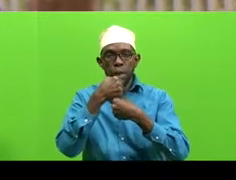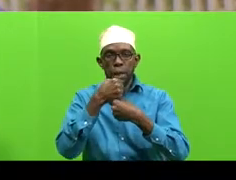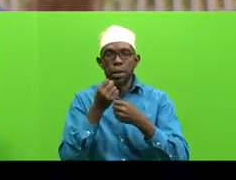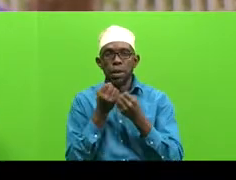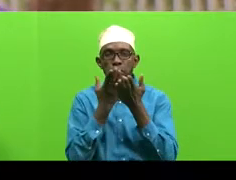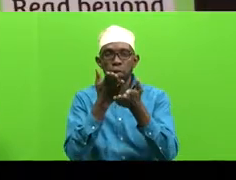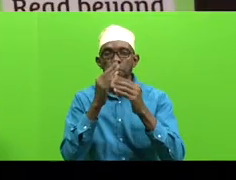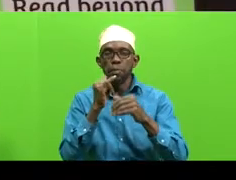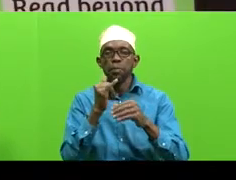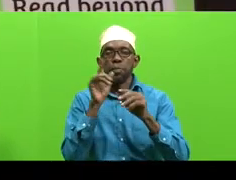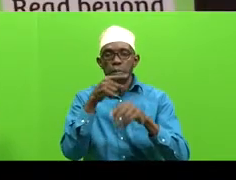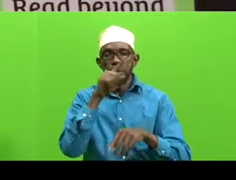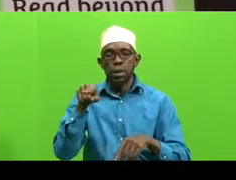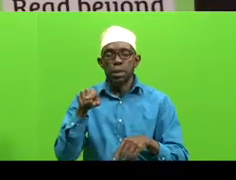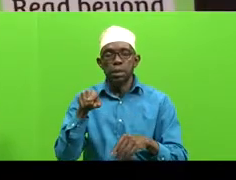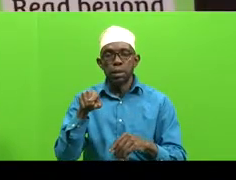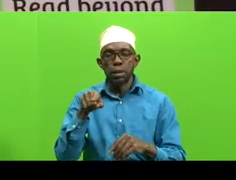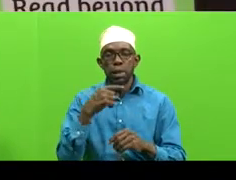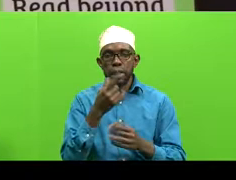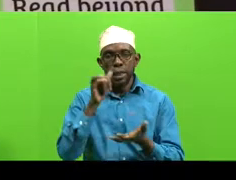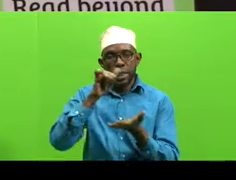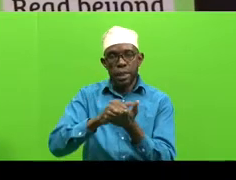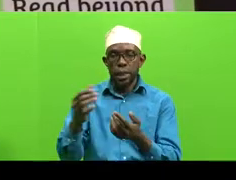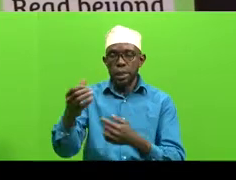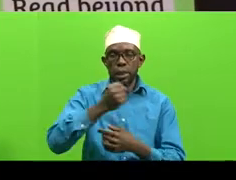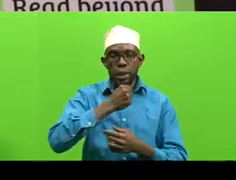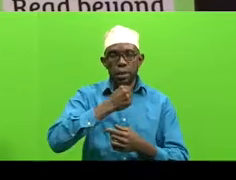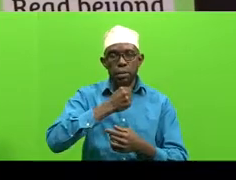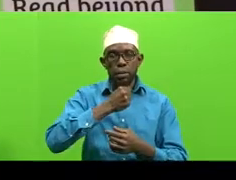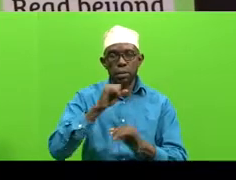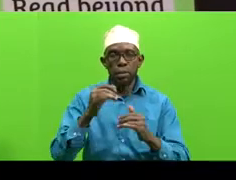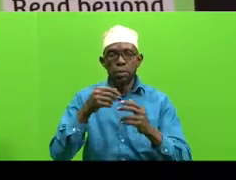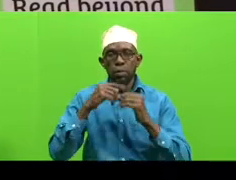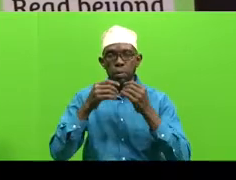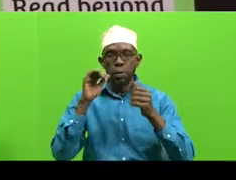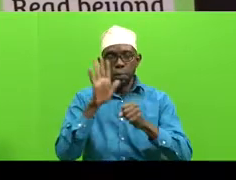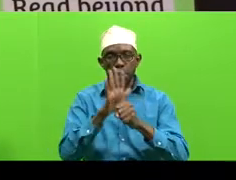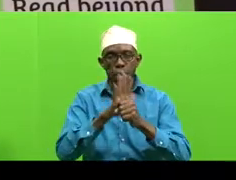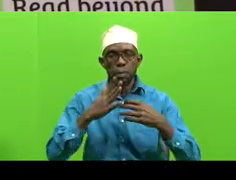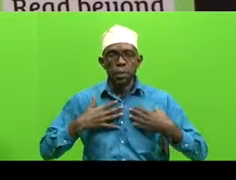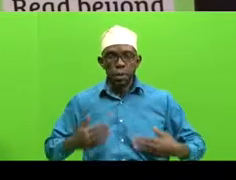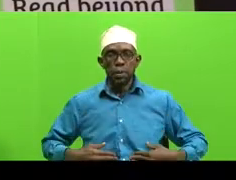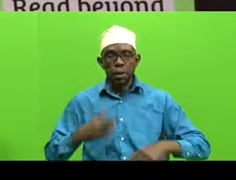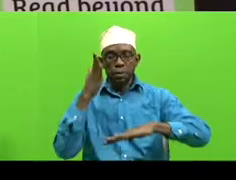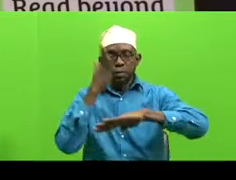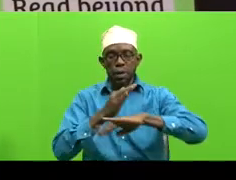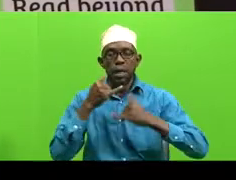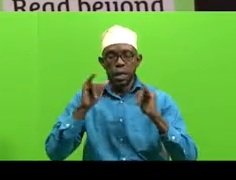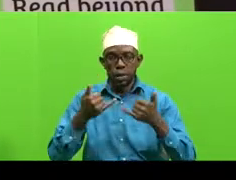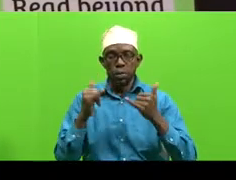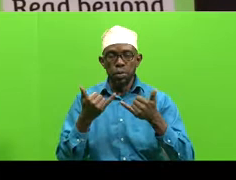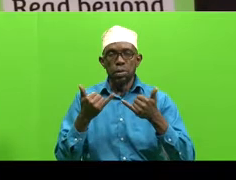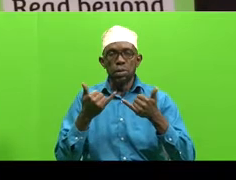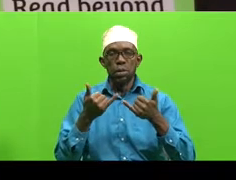misinform the public. It is said to have taken a dichotomous form. Most people say fake news has compromised